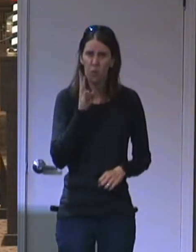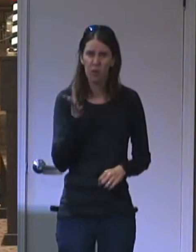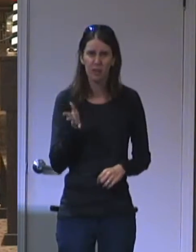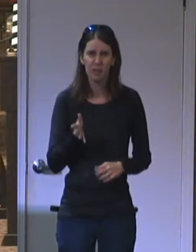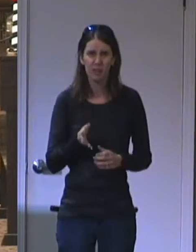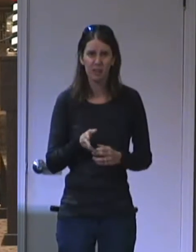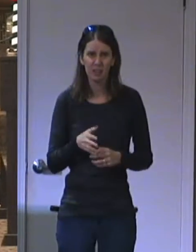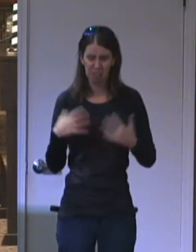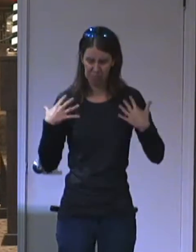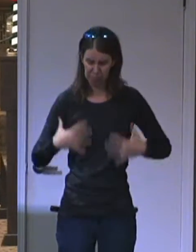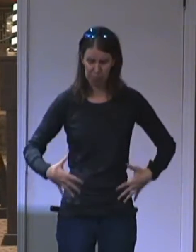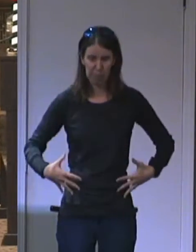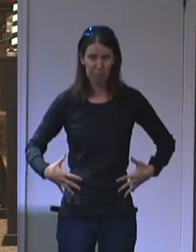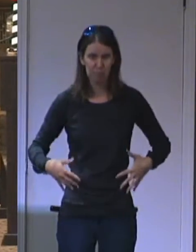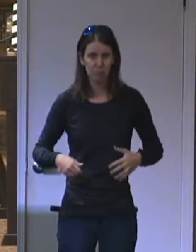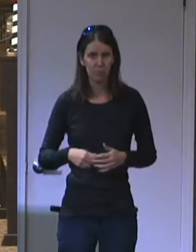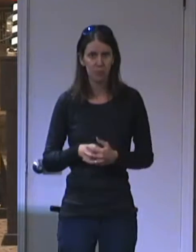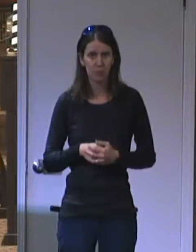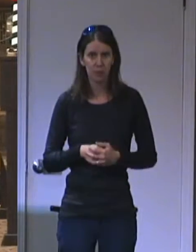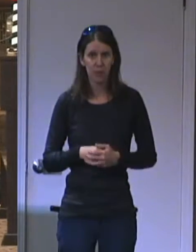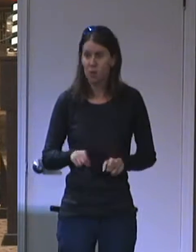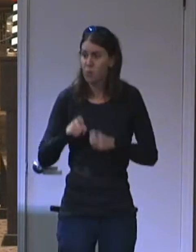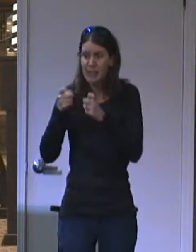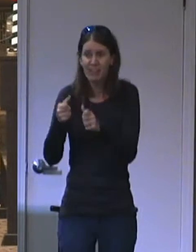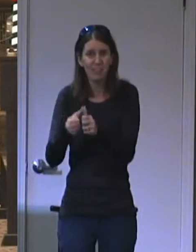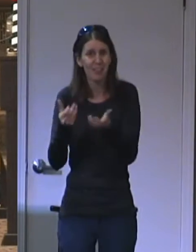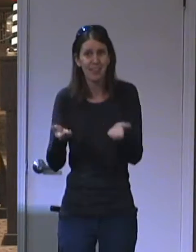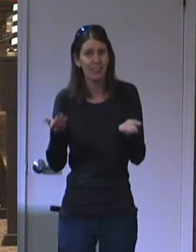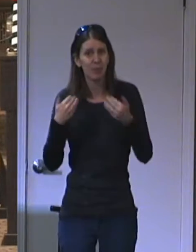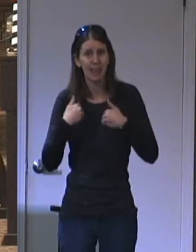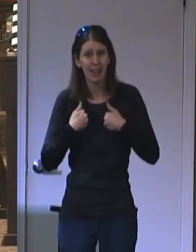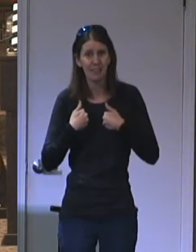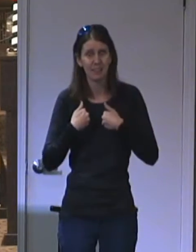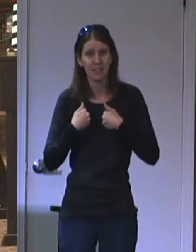And we didn't have enough. I mean, we gave her what we had,